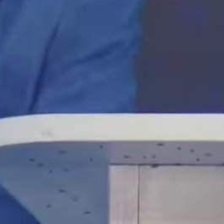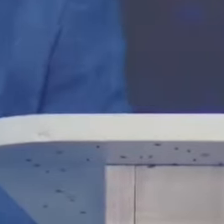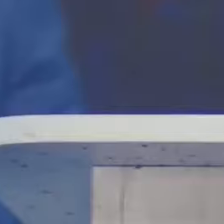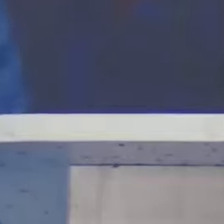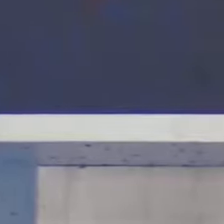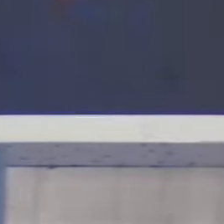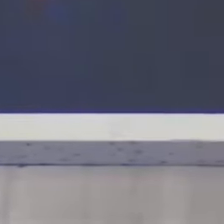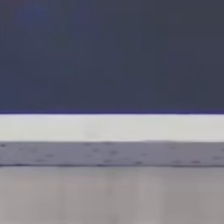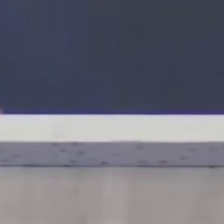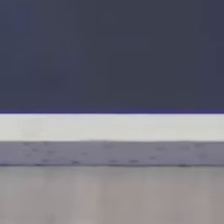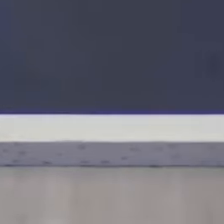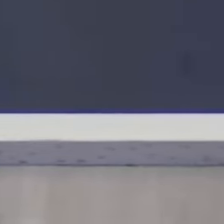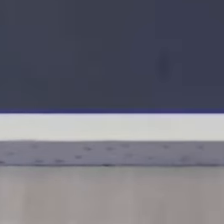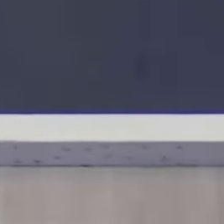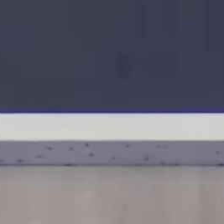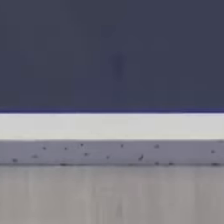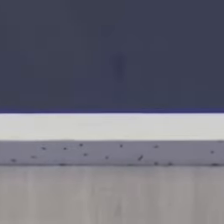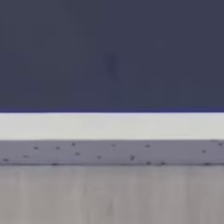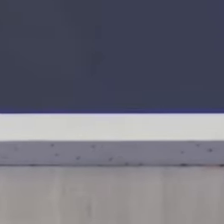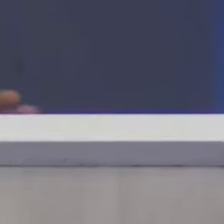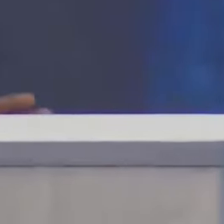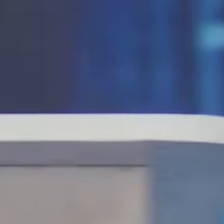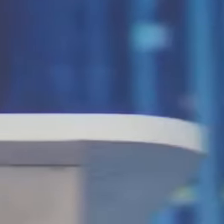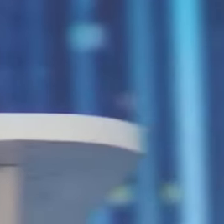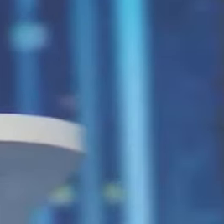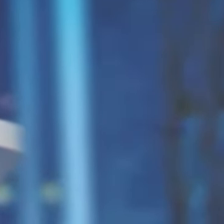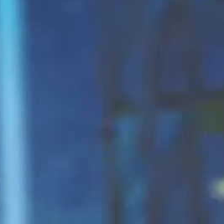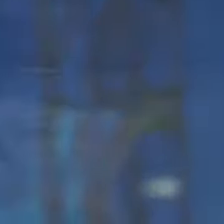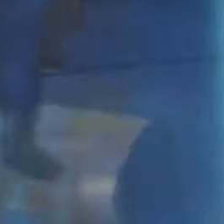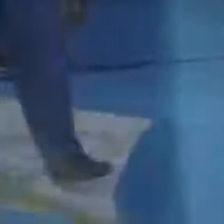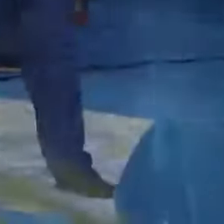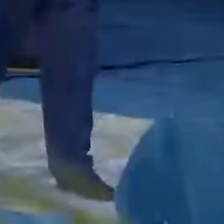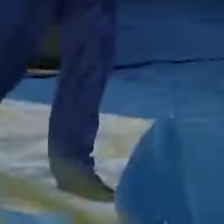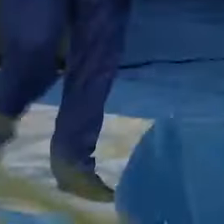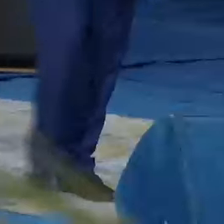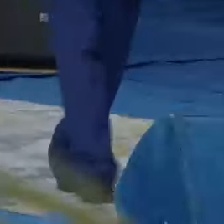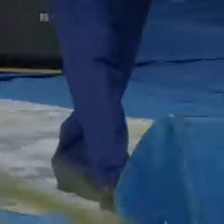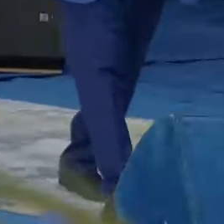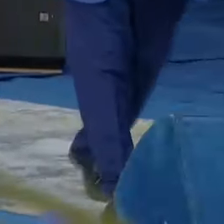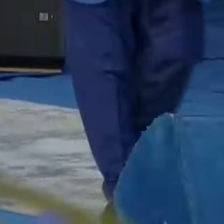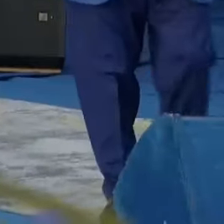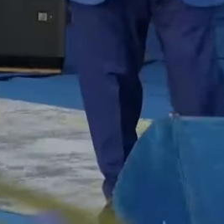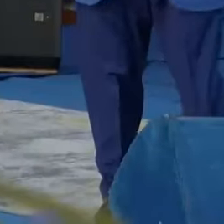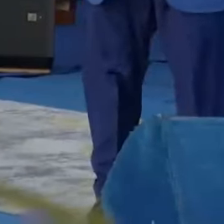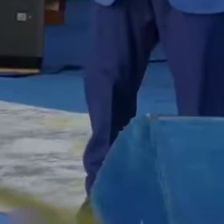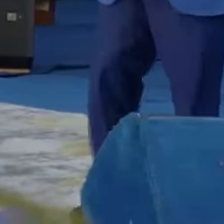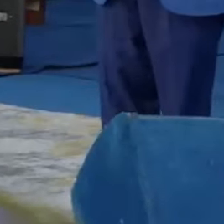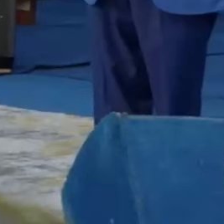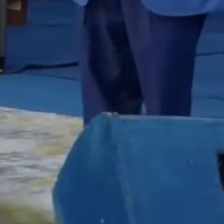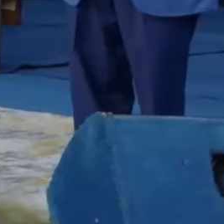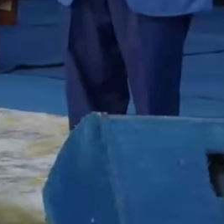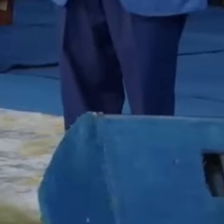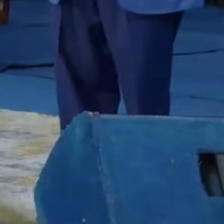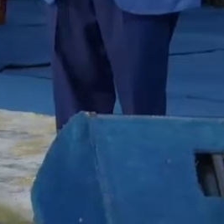backward. Those things are not allowing me to have the grades I ought to have. And they're not allowing me to have